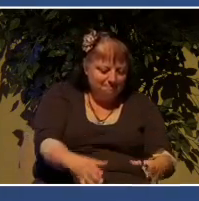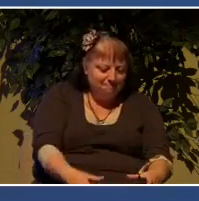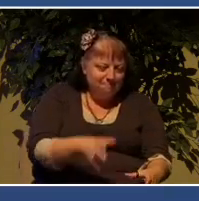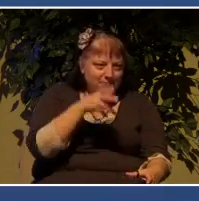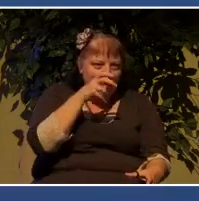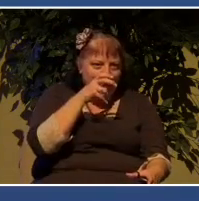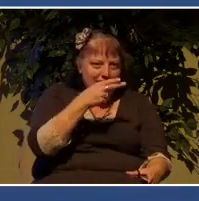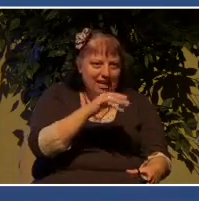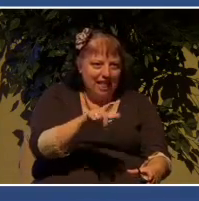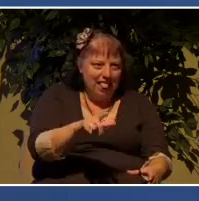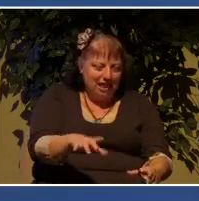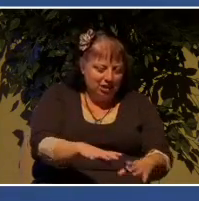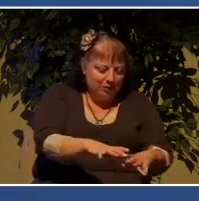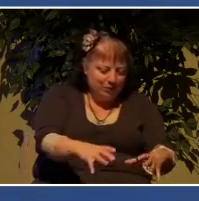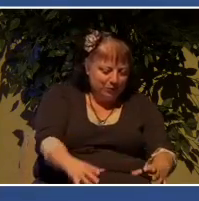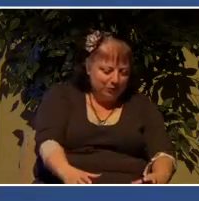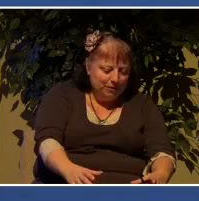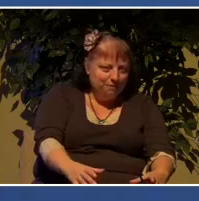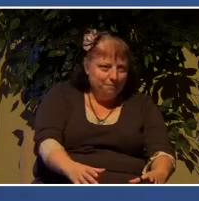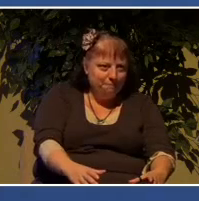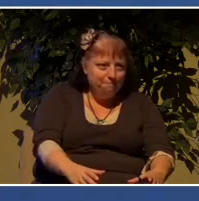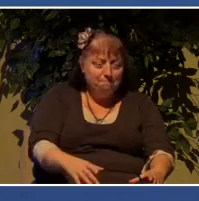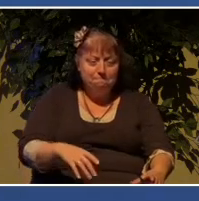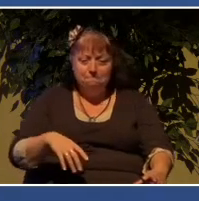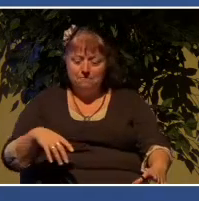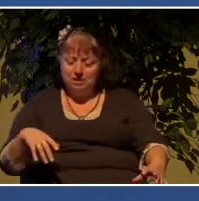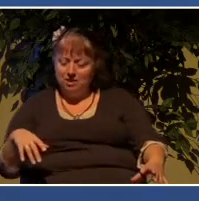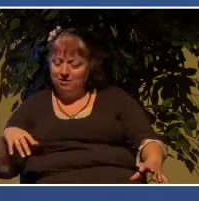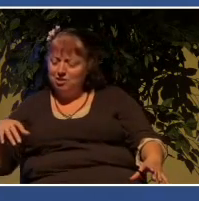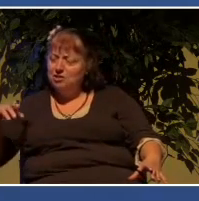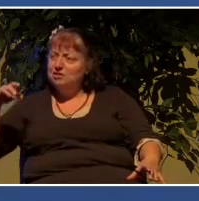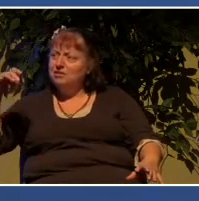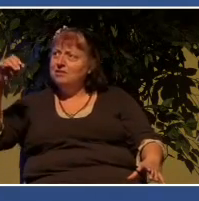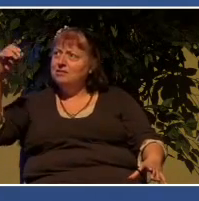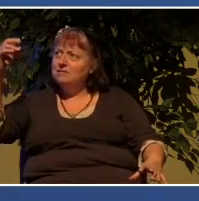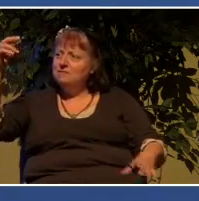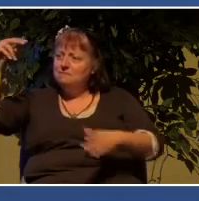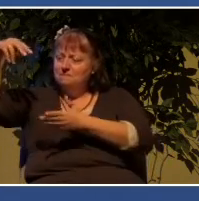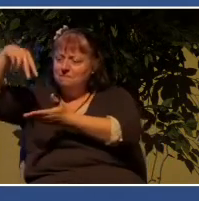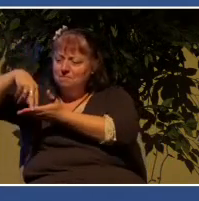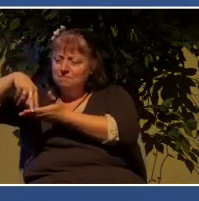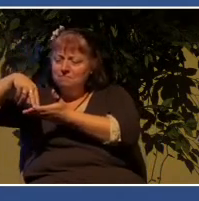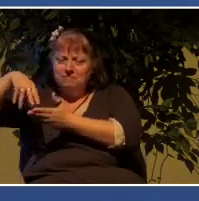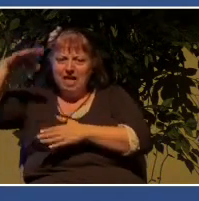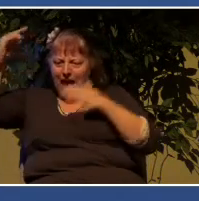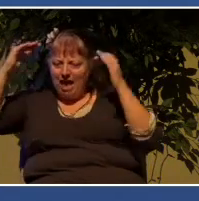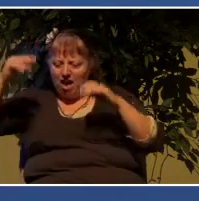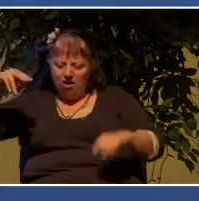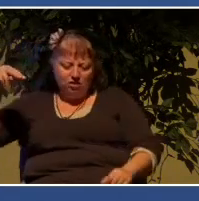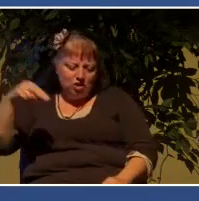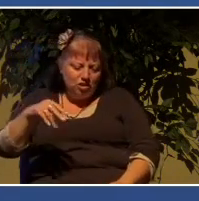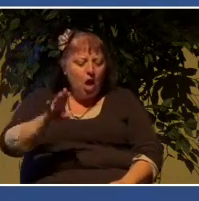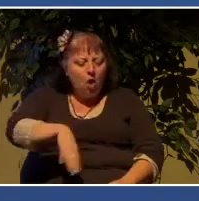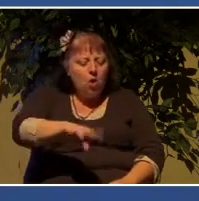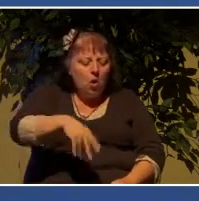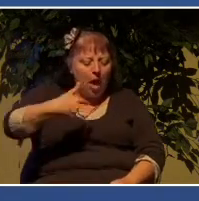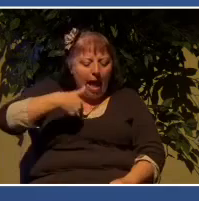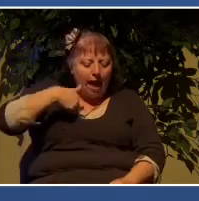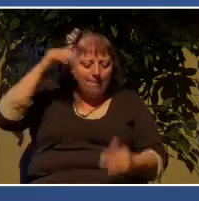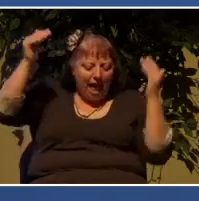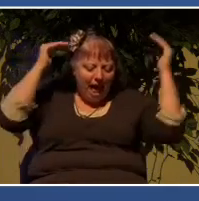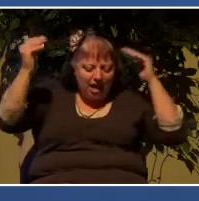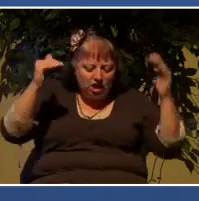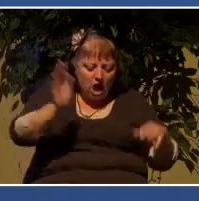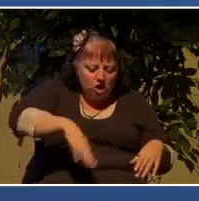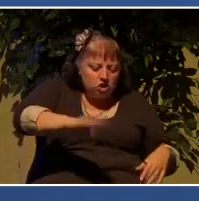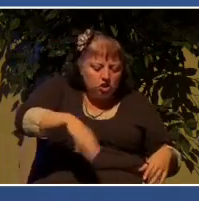ants down here who you are and what you look like. Well, you speak a different language. You can't even begin to comprehend.